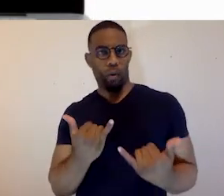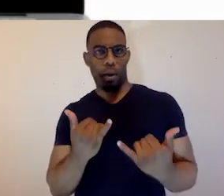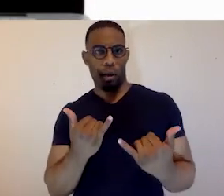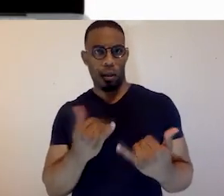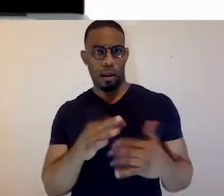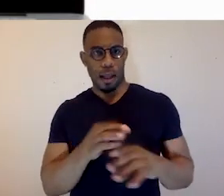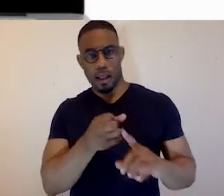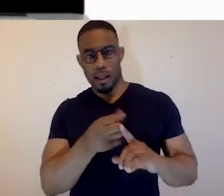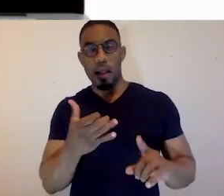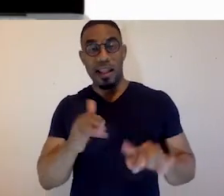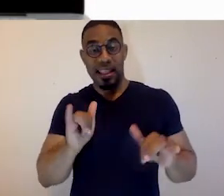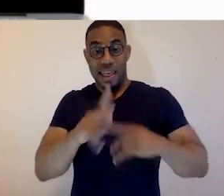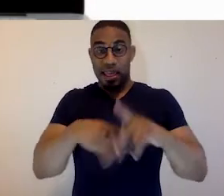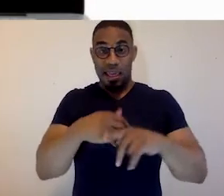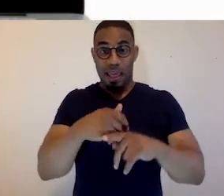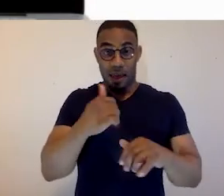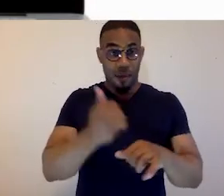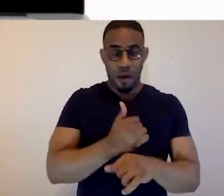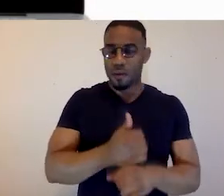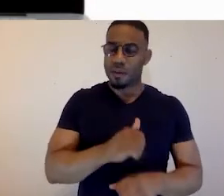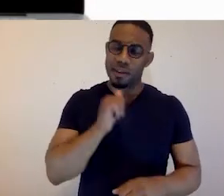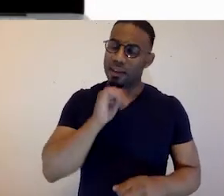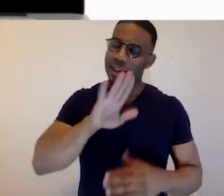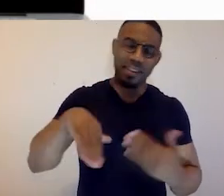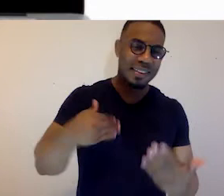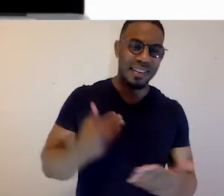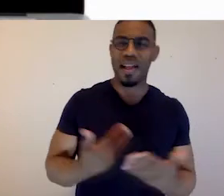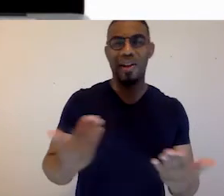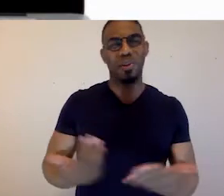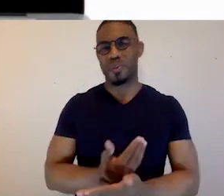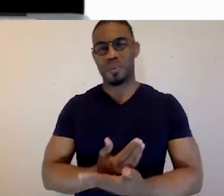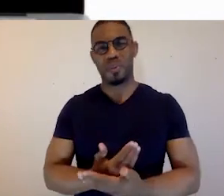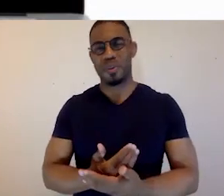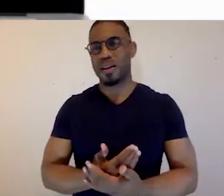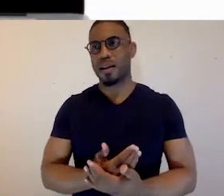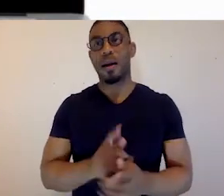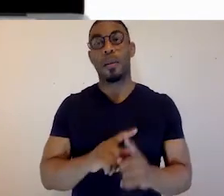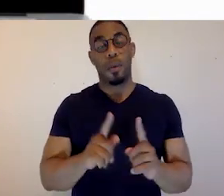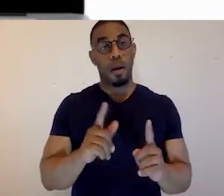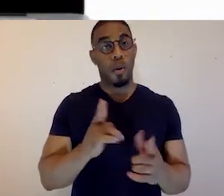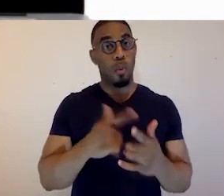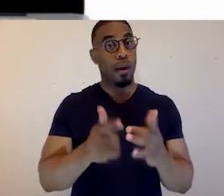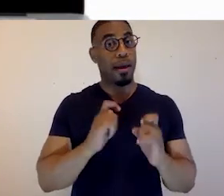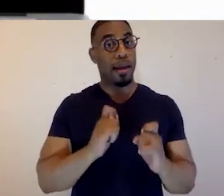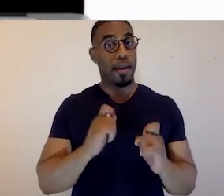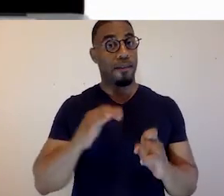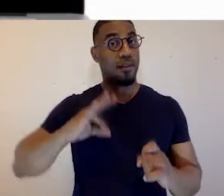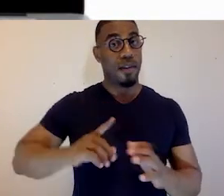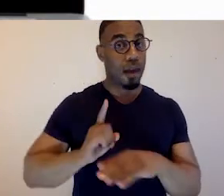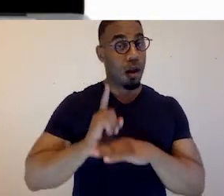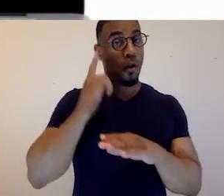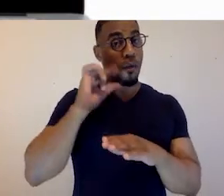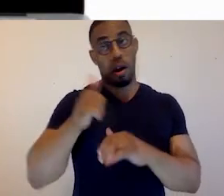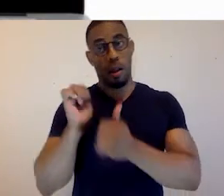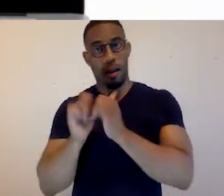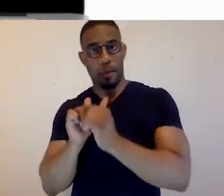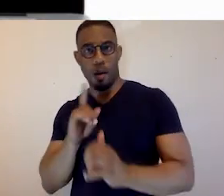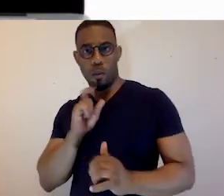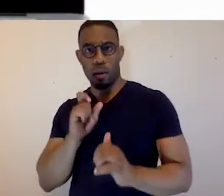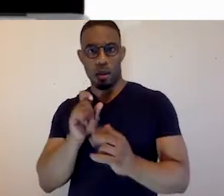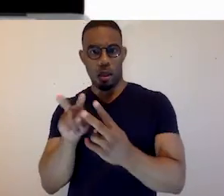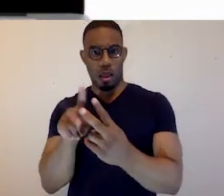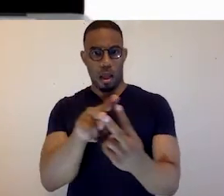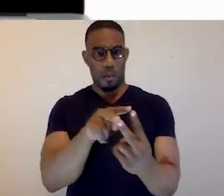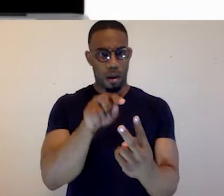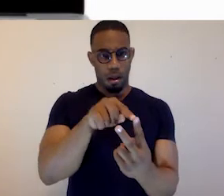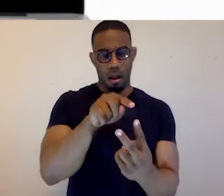context. So this type of algorithm isn't entirely new, but what gave us the advantage over the competitors was the